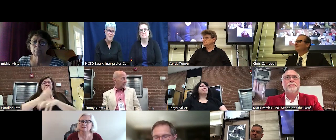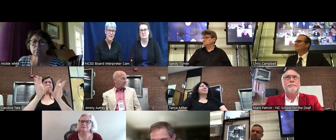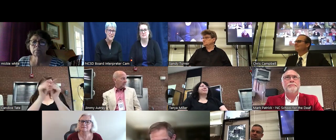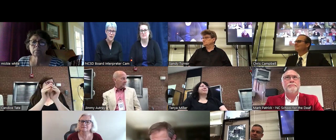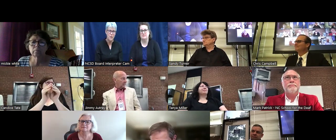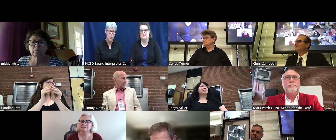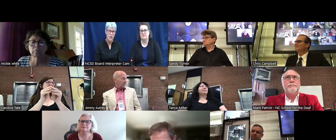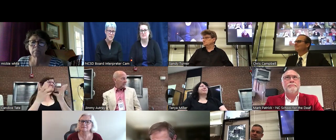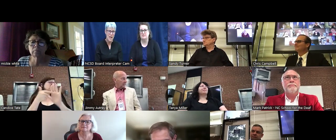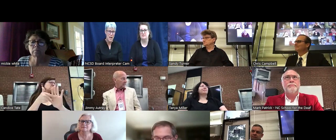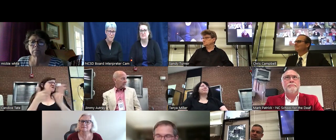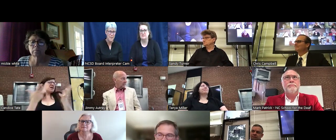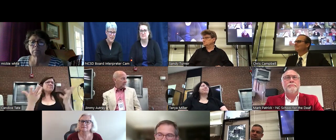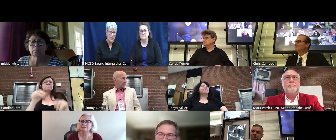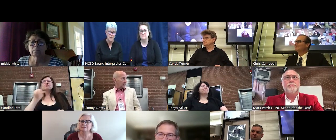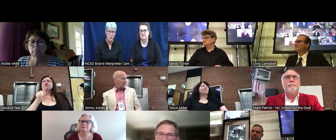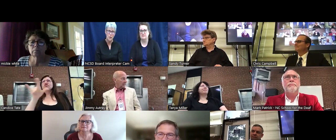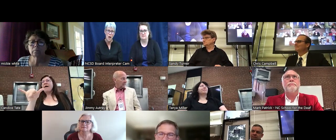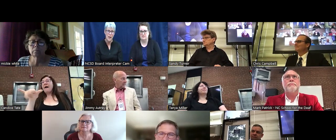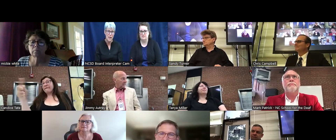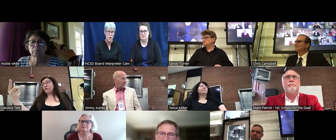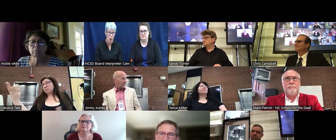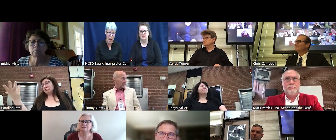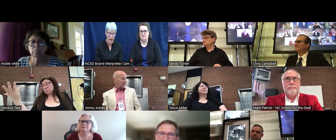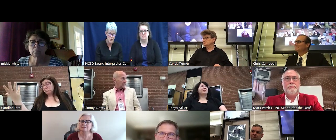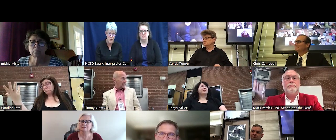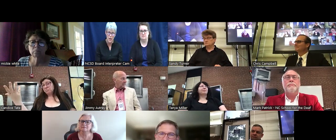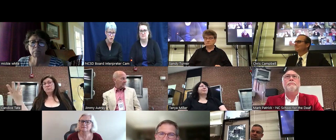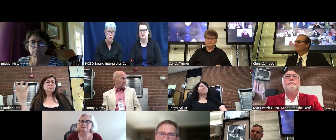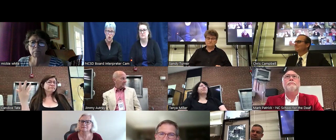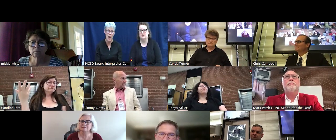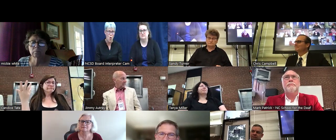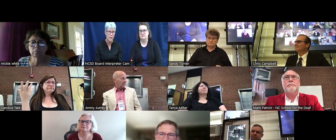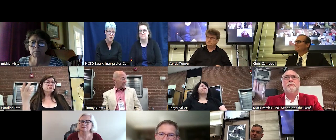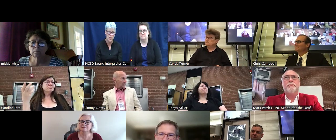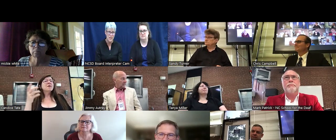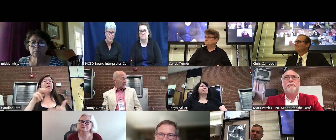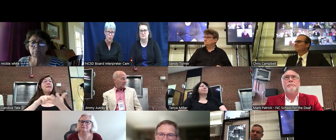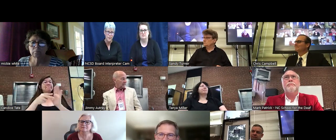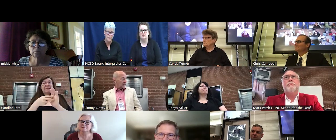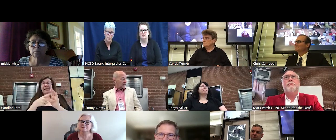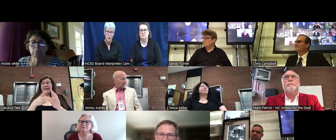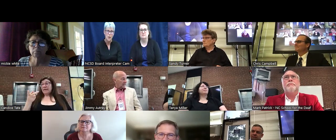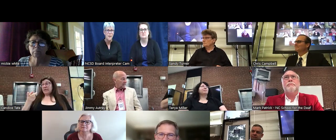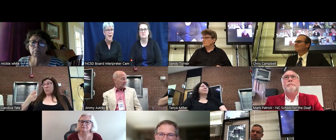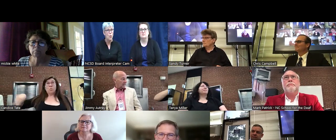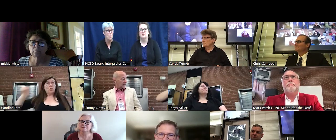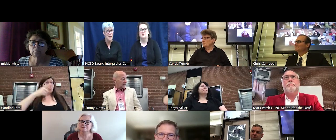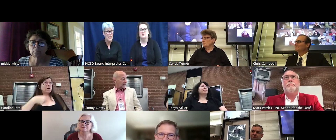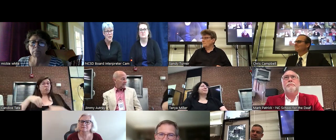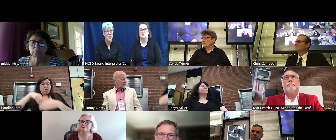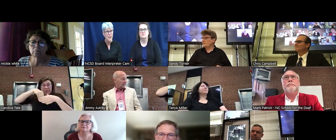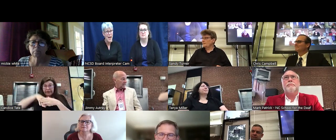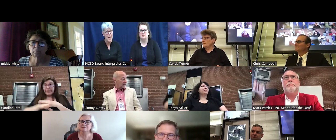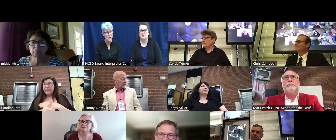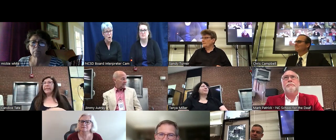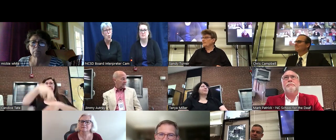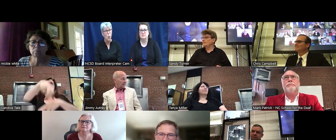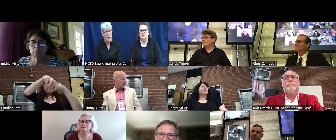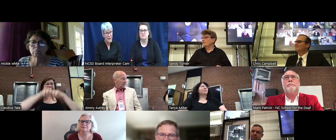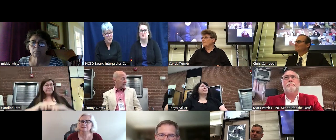That means if we set up a meeting in July, say July 1, for example, that would mean